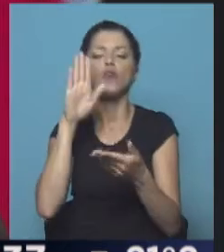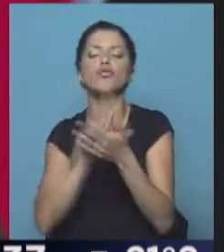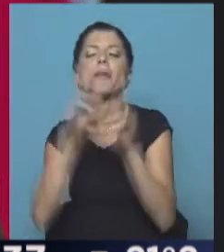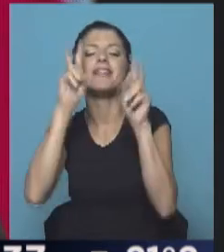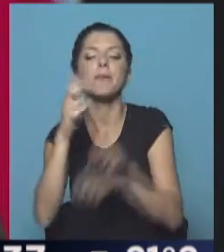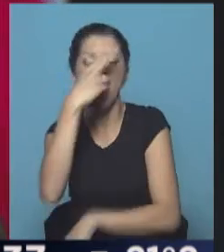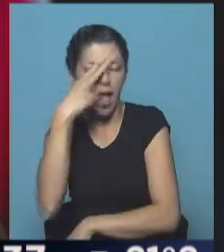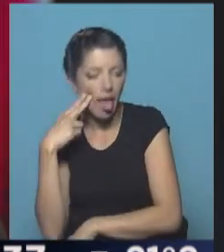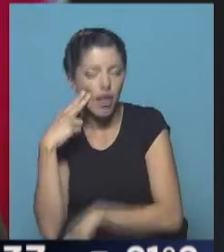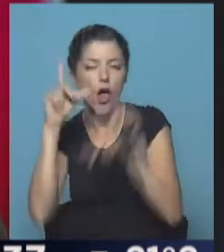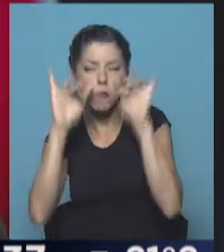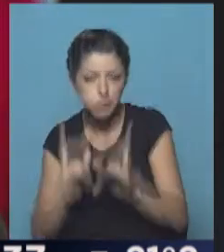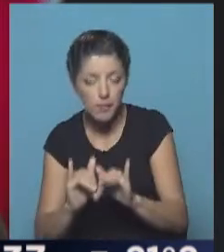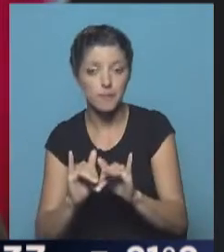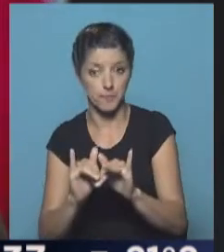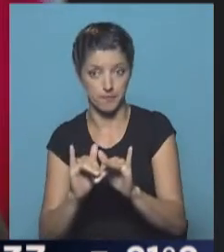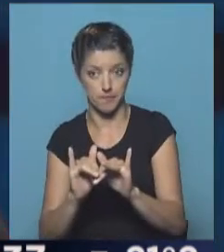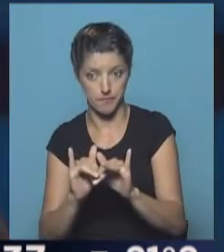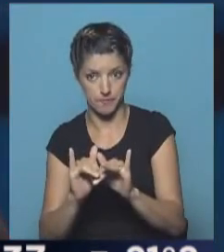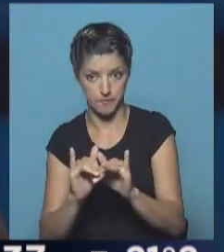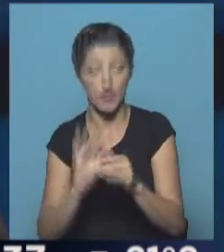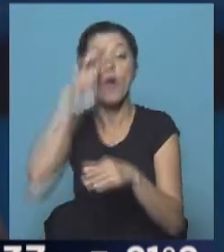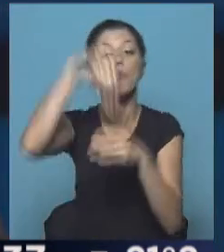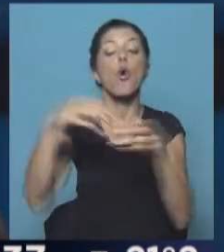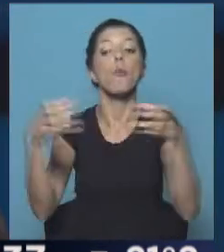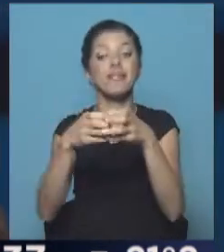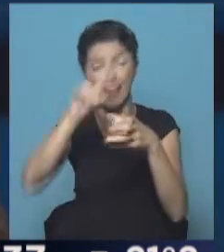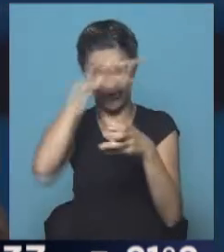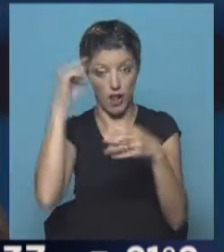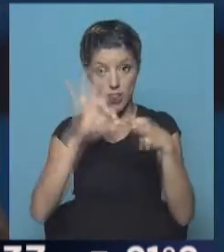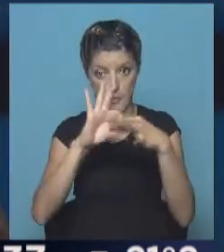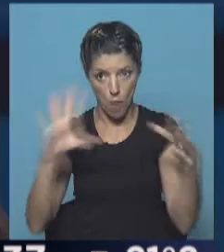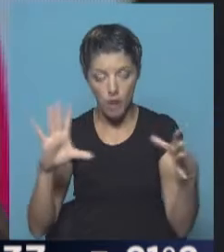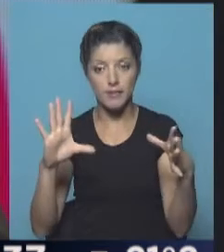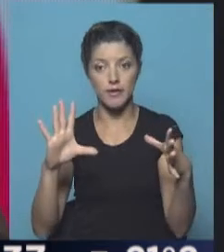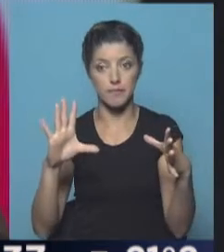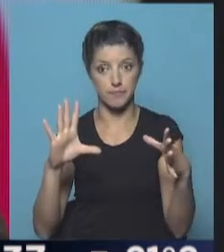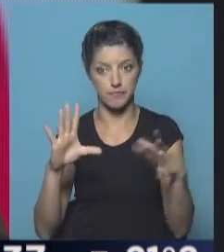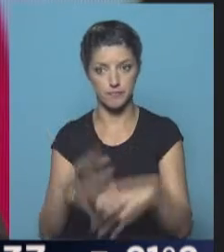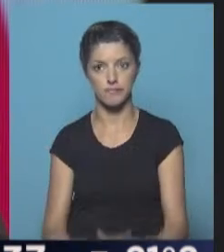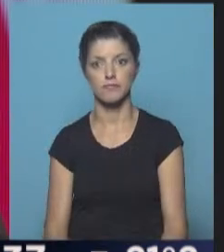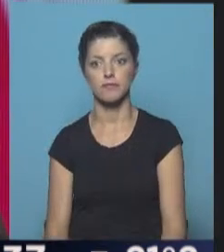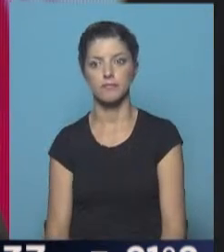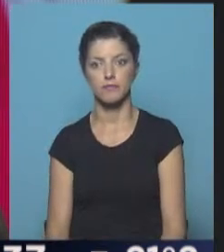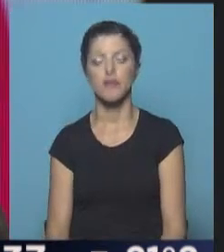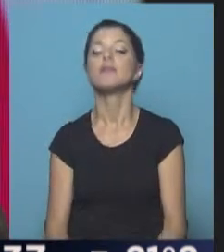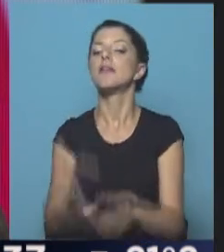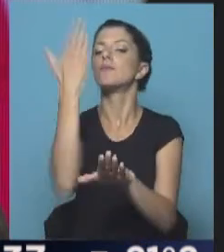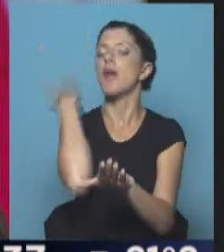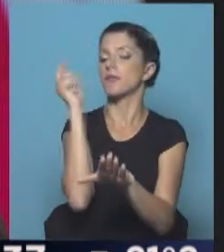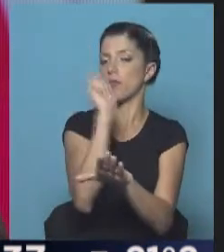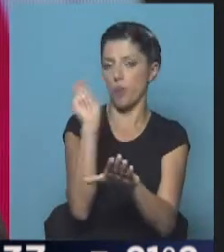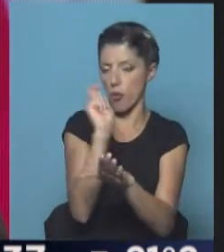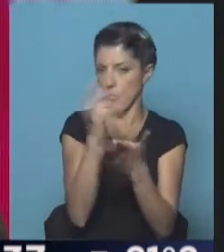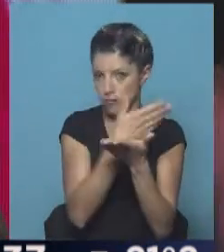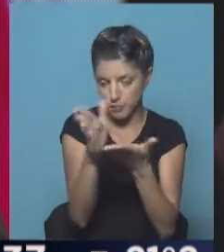o piratas informáticos que se han metido en el Comité Nacional Demócrata, que han apresurado la salida de su presidenta en junio. Luego, en